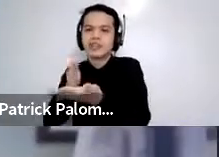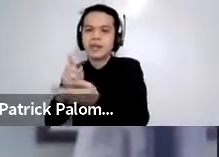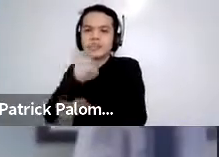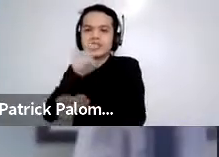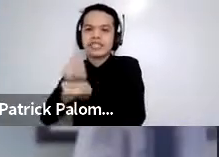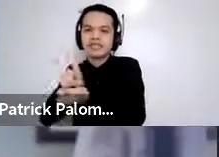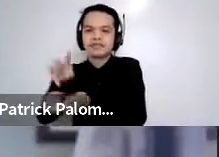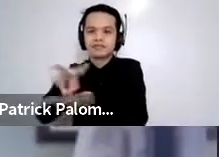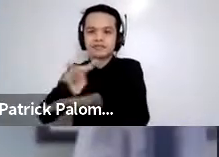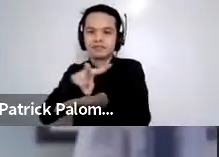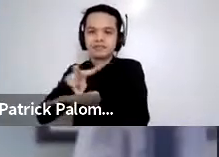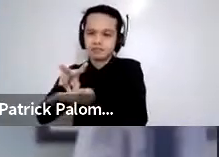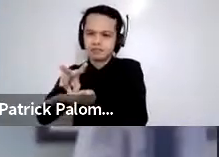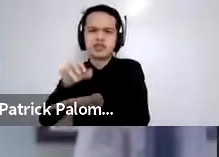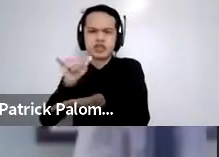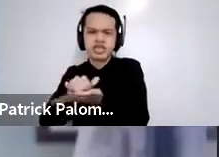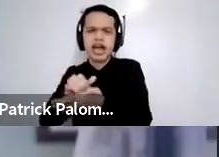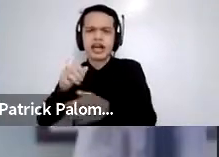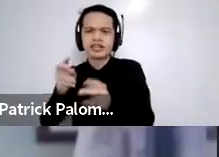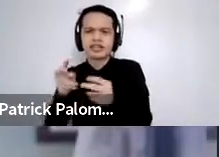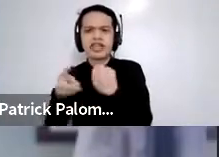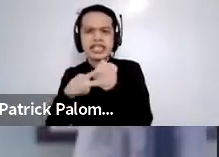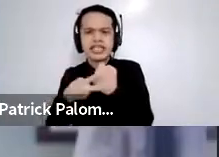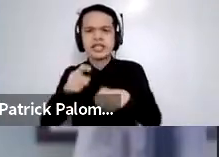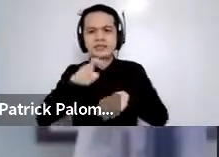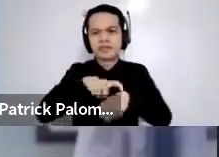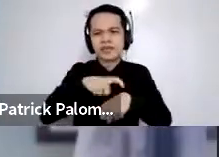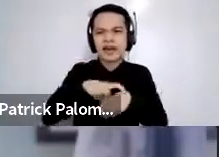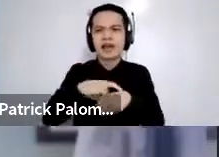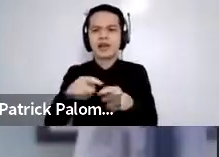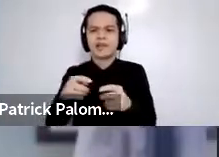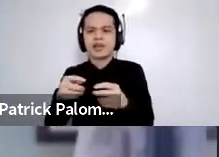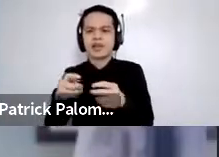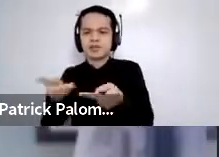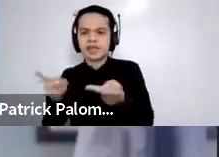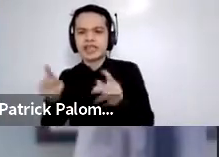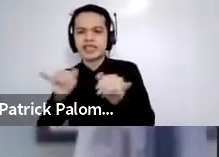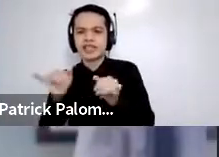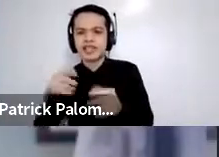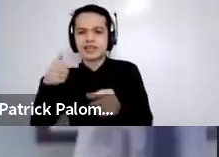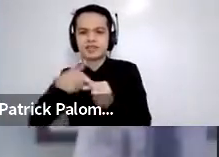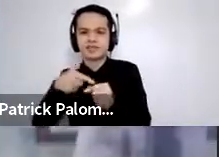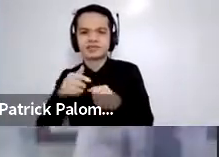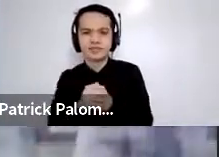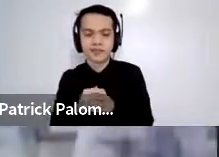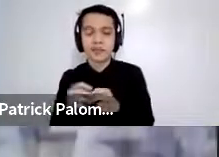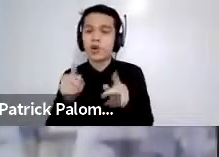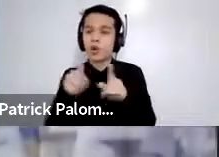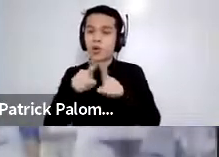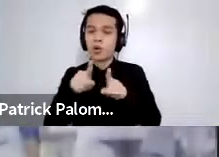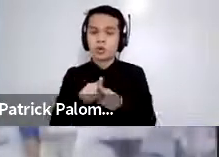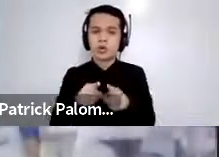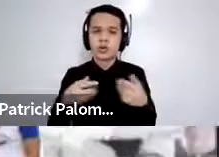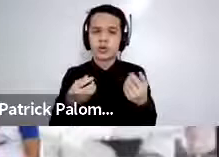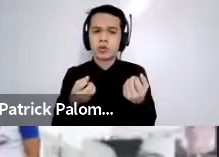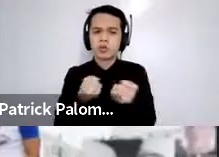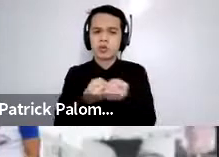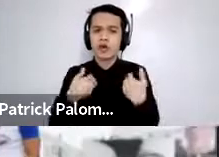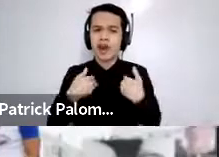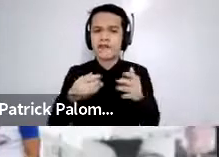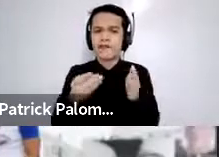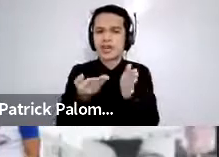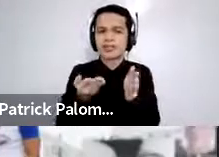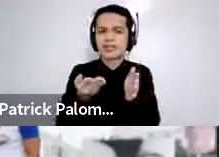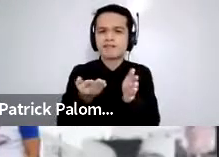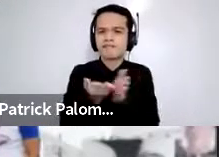and gasoline to the commuters. And of course, we have also explored the river mobility. These are some